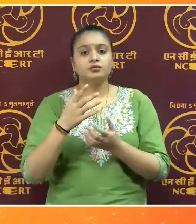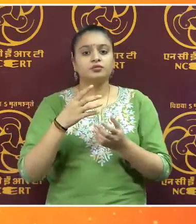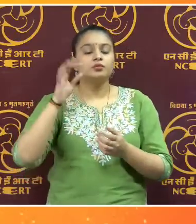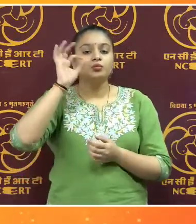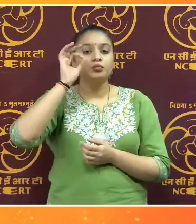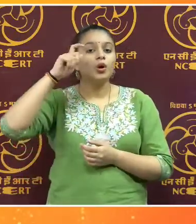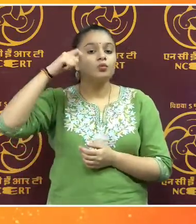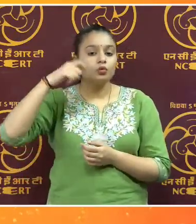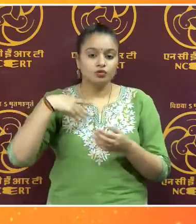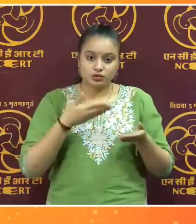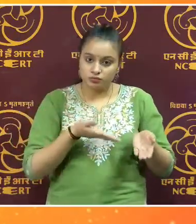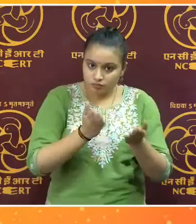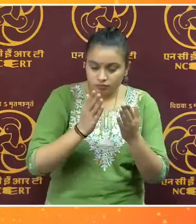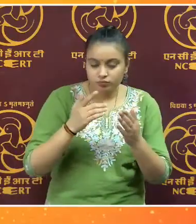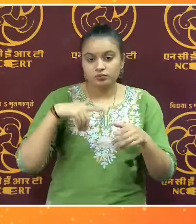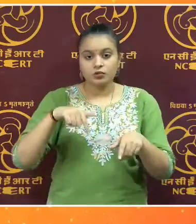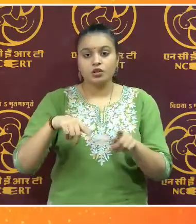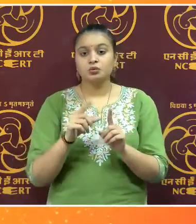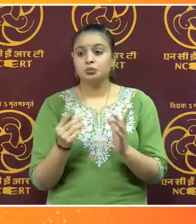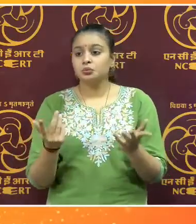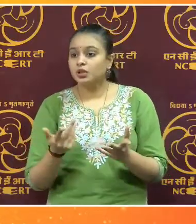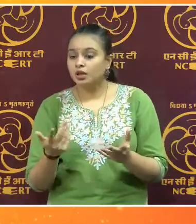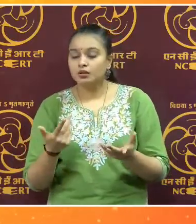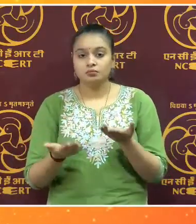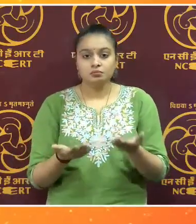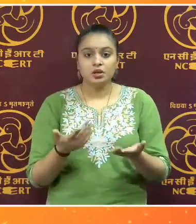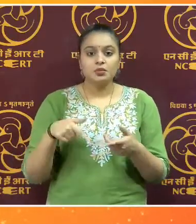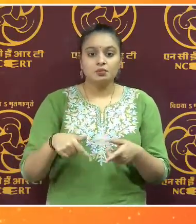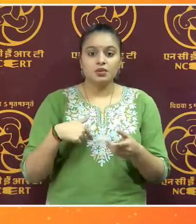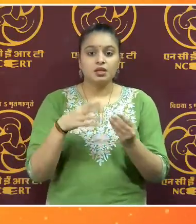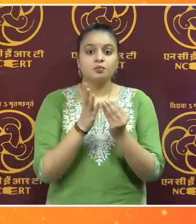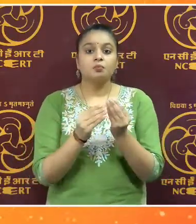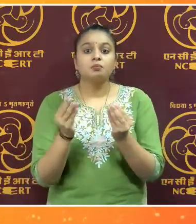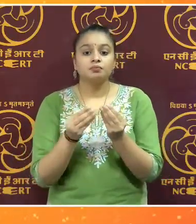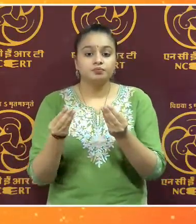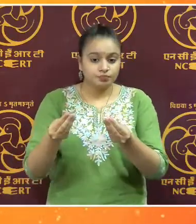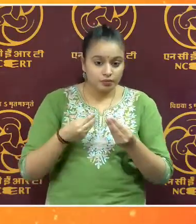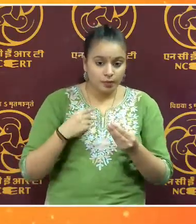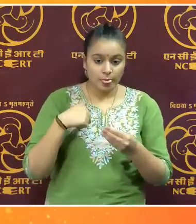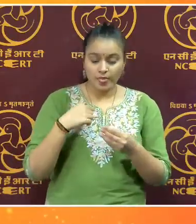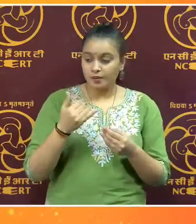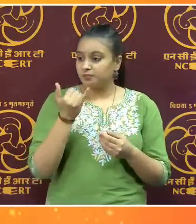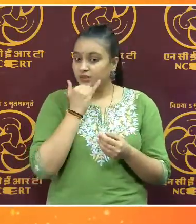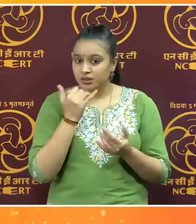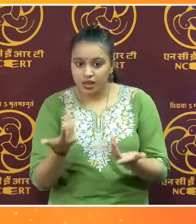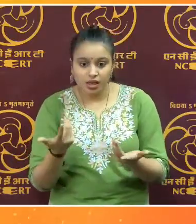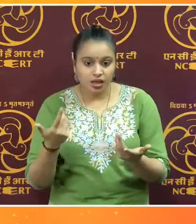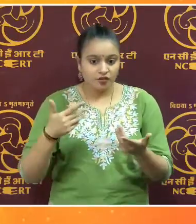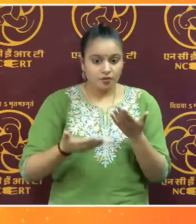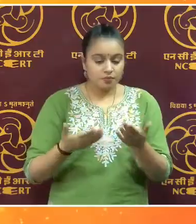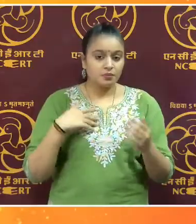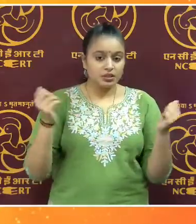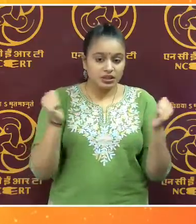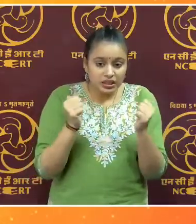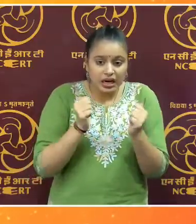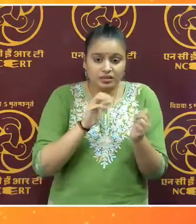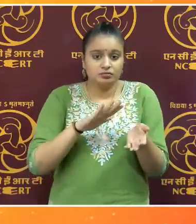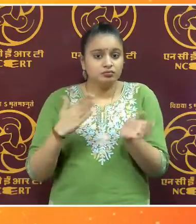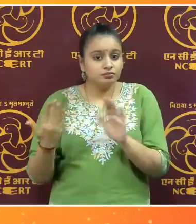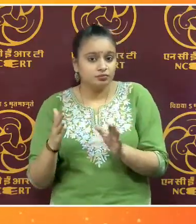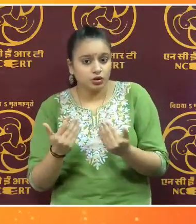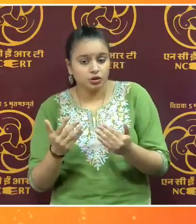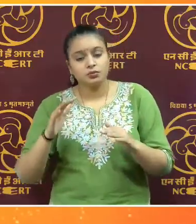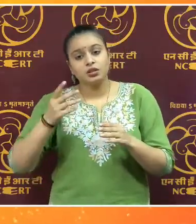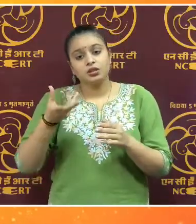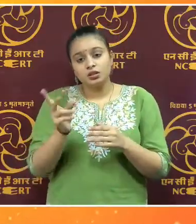watch cinema. Right. So what I have done, I have actually damped the notes. I'm in so much of a trouble. I might die of chill because it's too cold and again